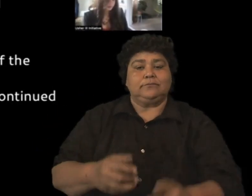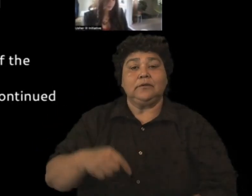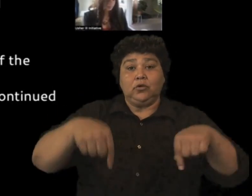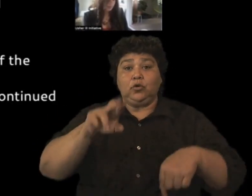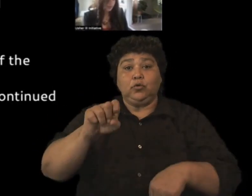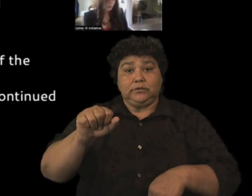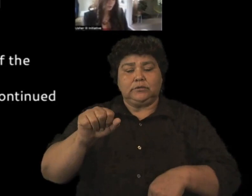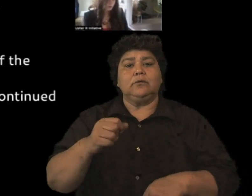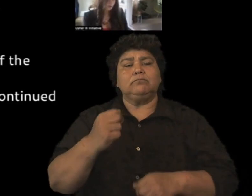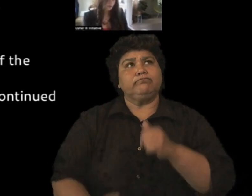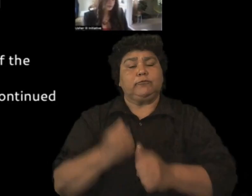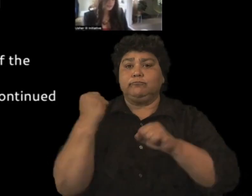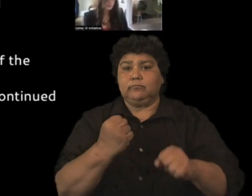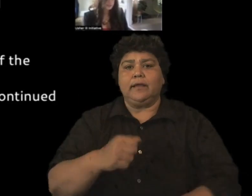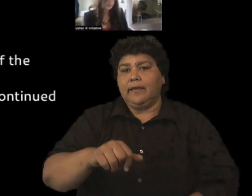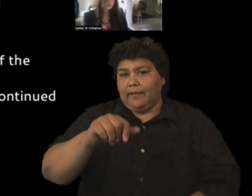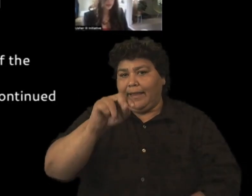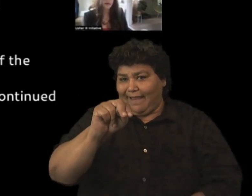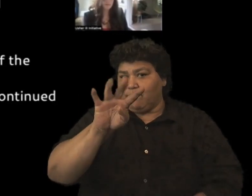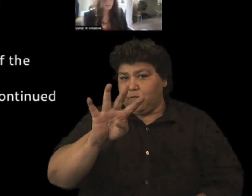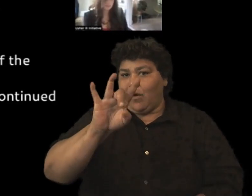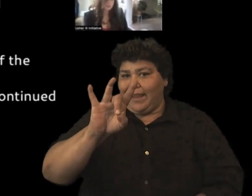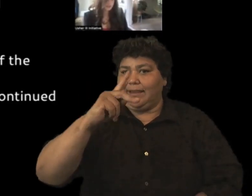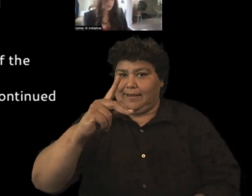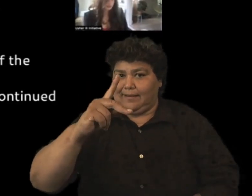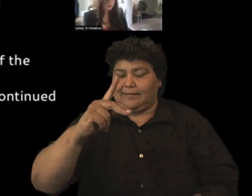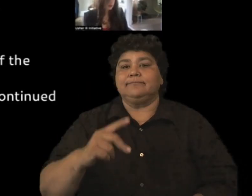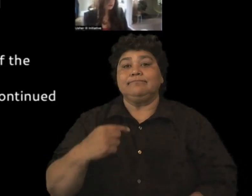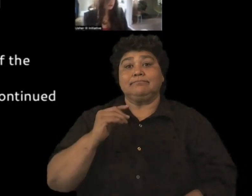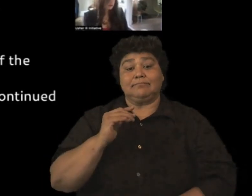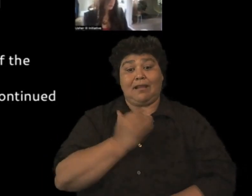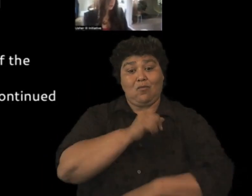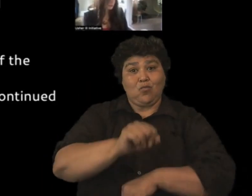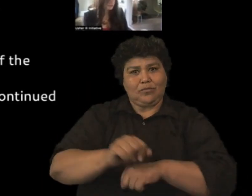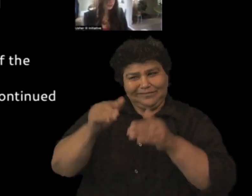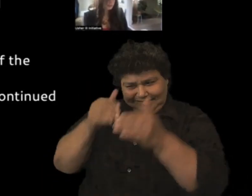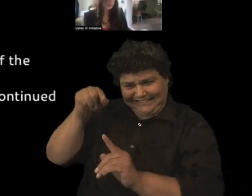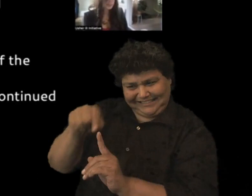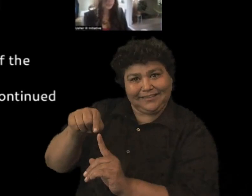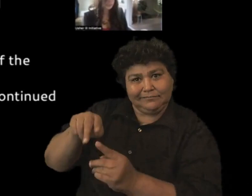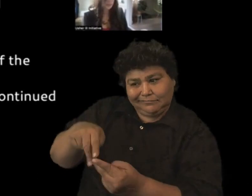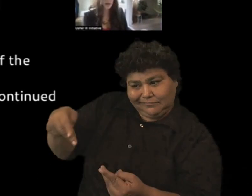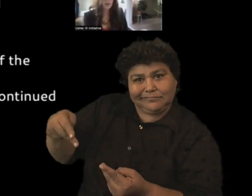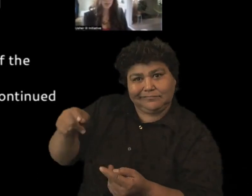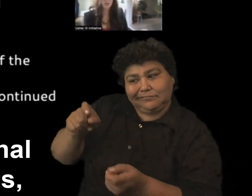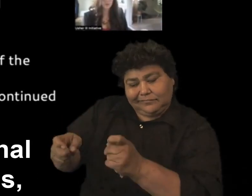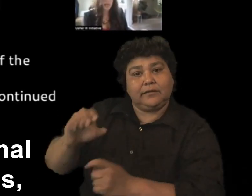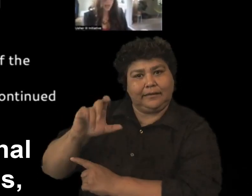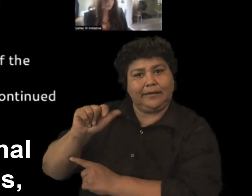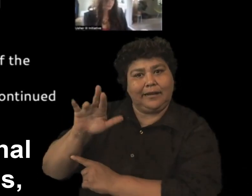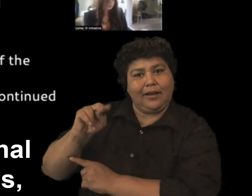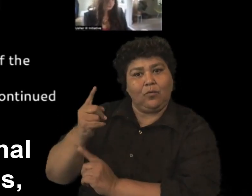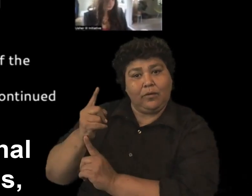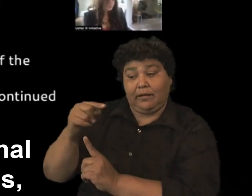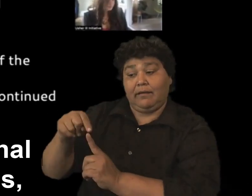N48K. Our work focuses specifically on this mutation of Clarin1, which leads to the subtype Usher